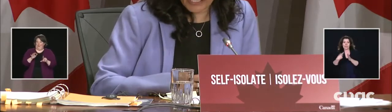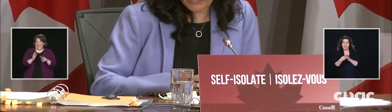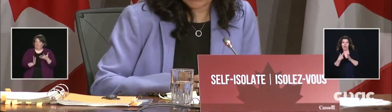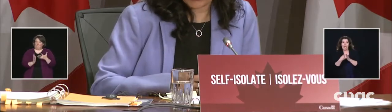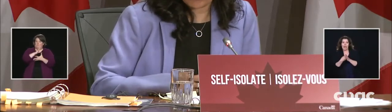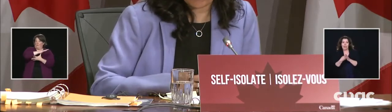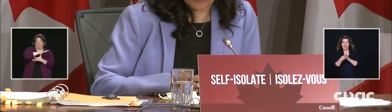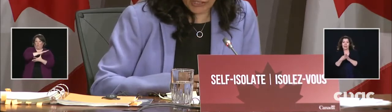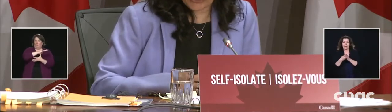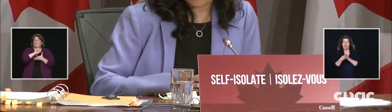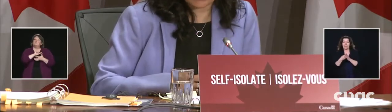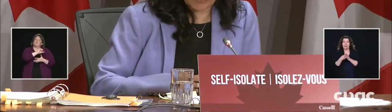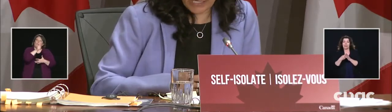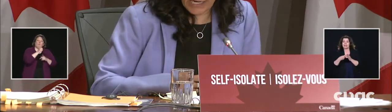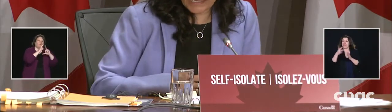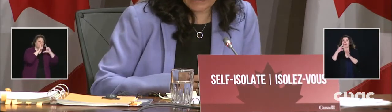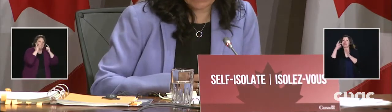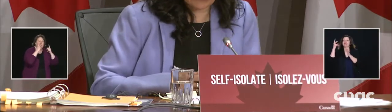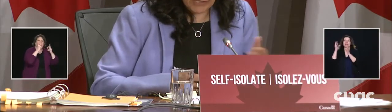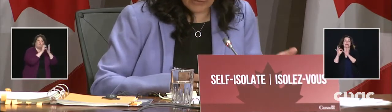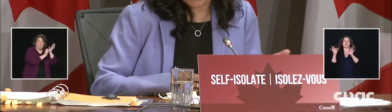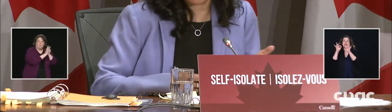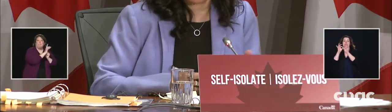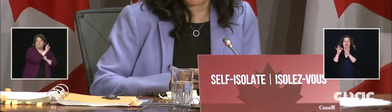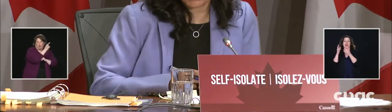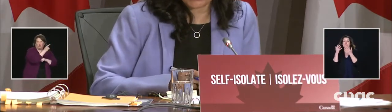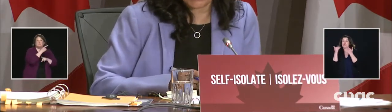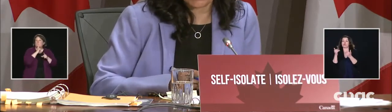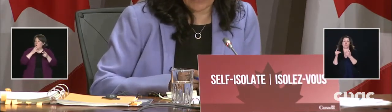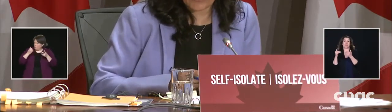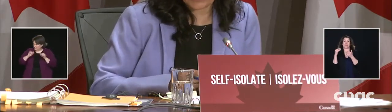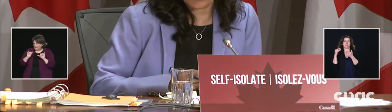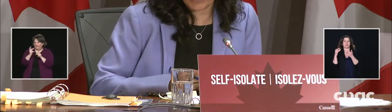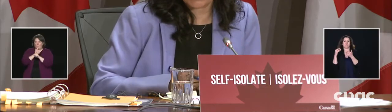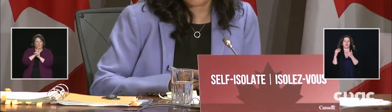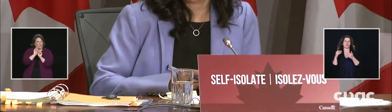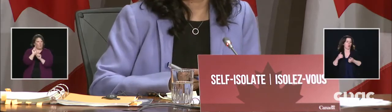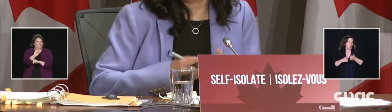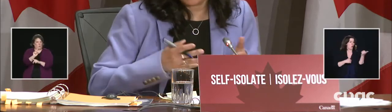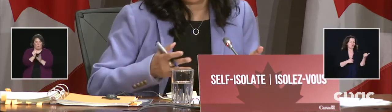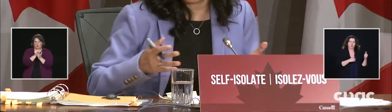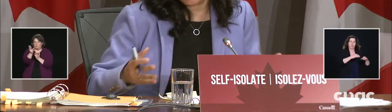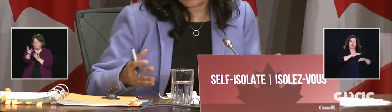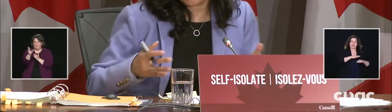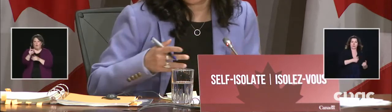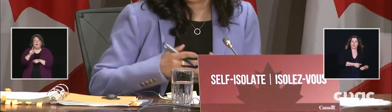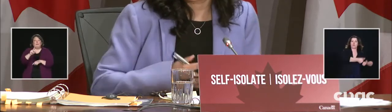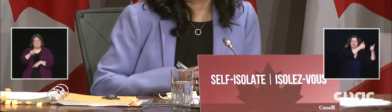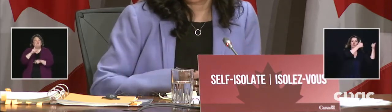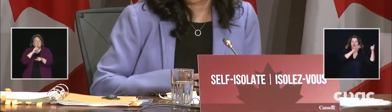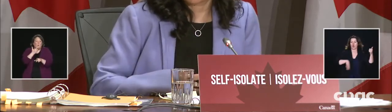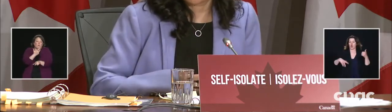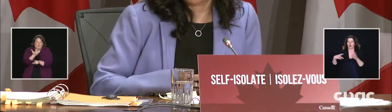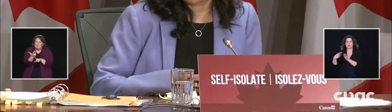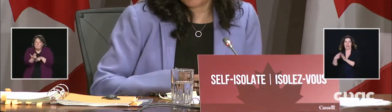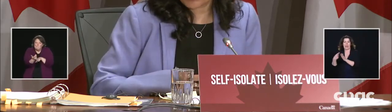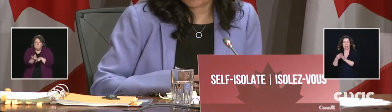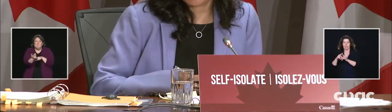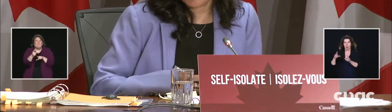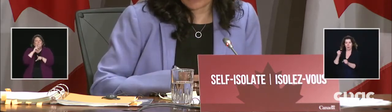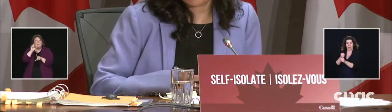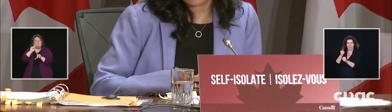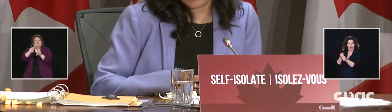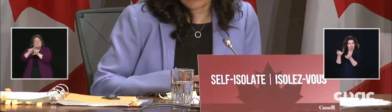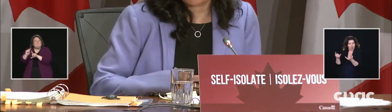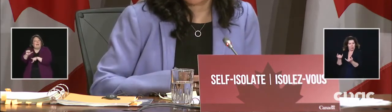are working to procure supplies, including those syringes and other supplies that would be needed for the